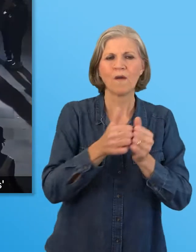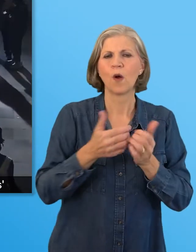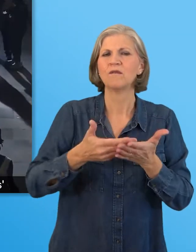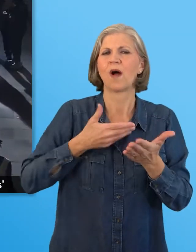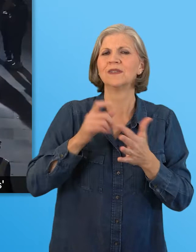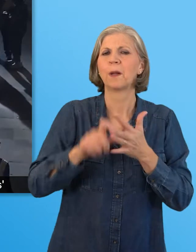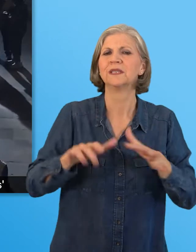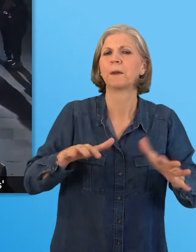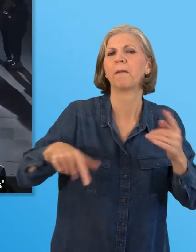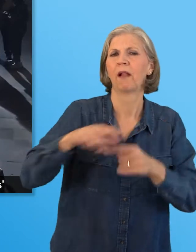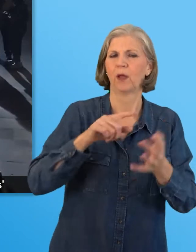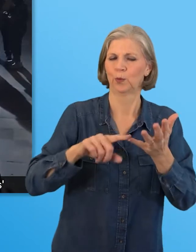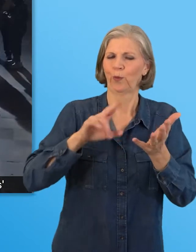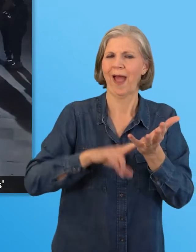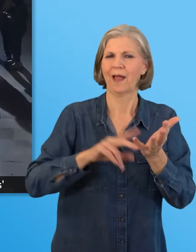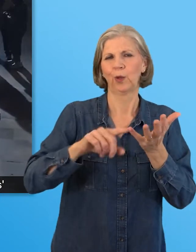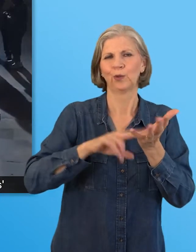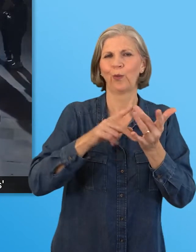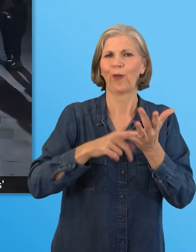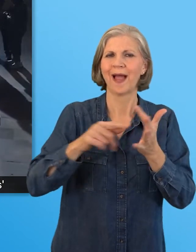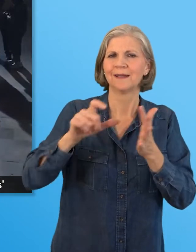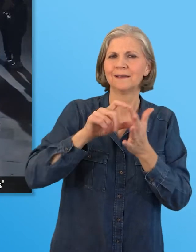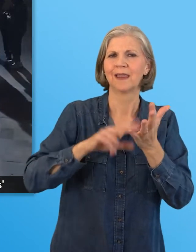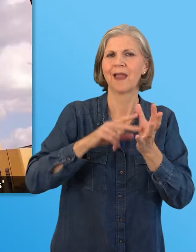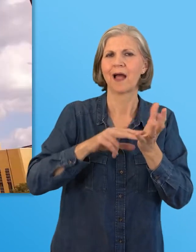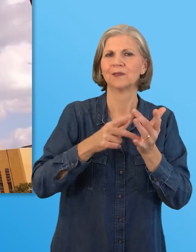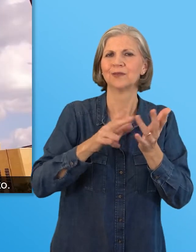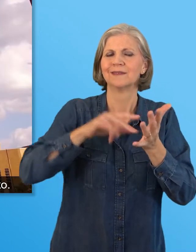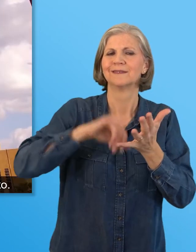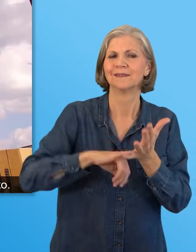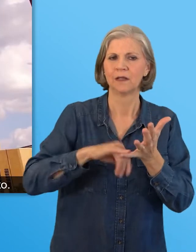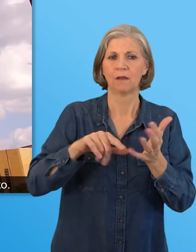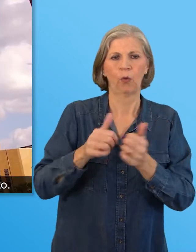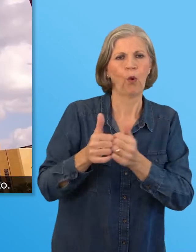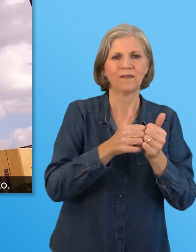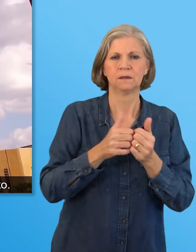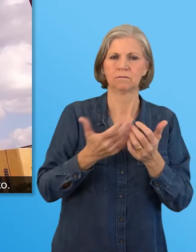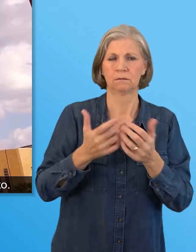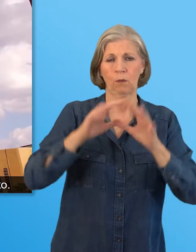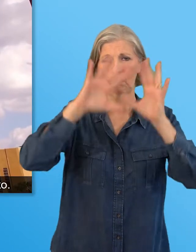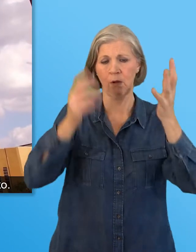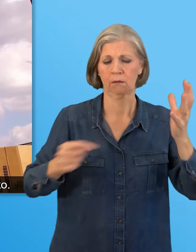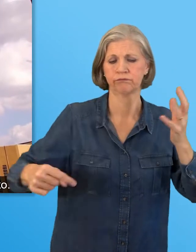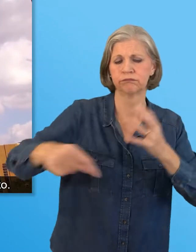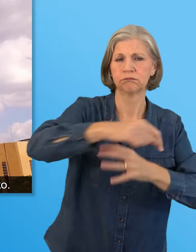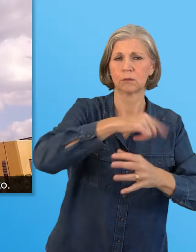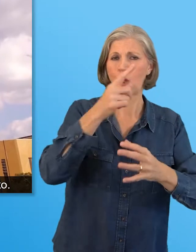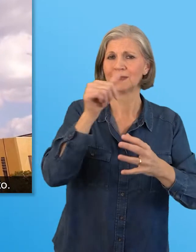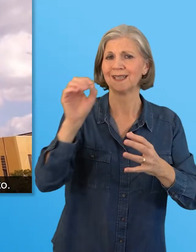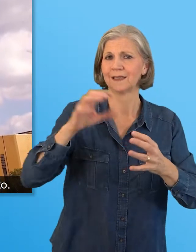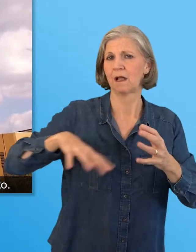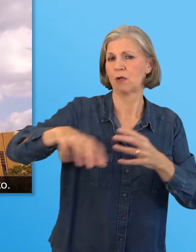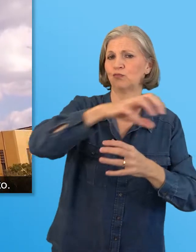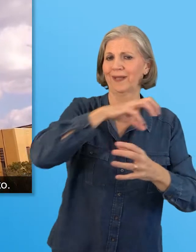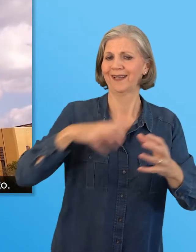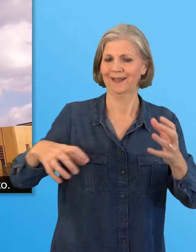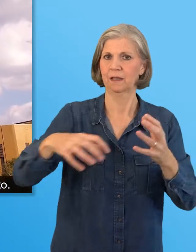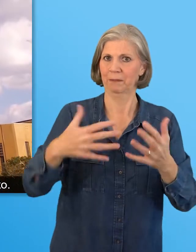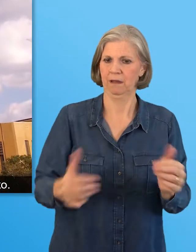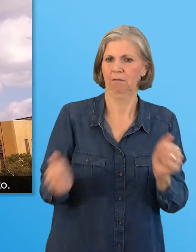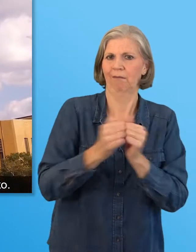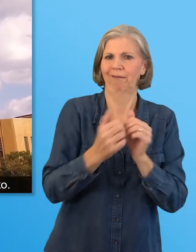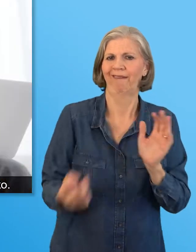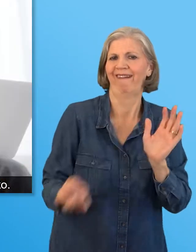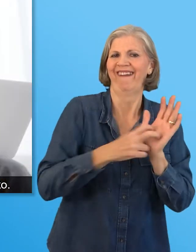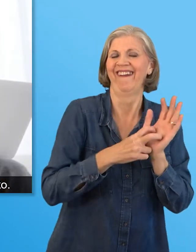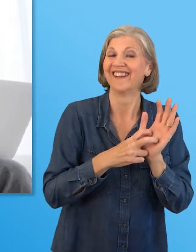The Convention on the Rights of Disabled People is a United Nations convention which over 160 countries around the world are signed